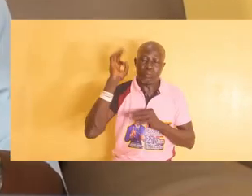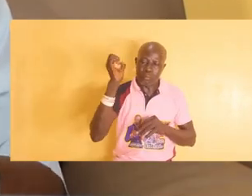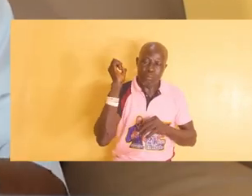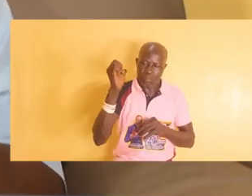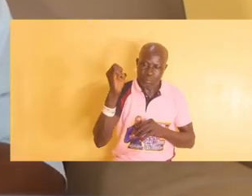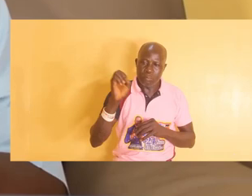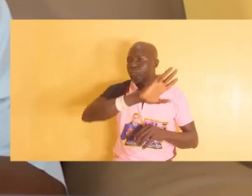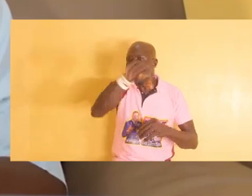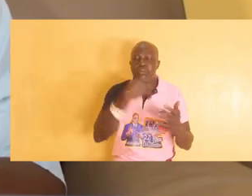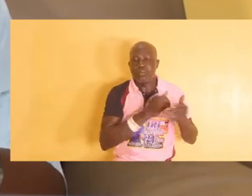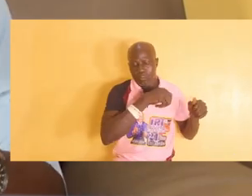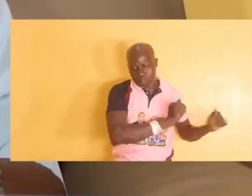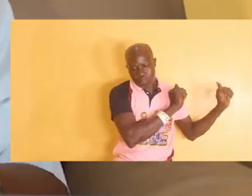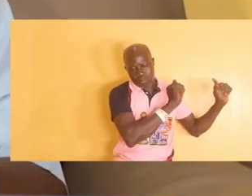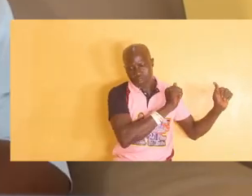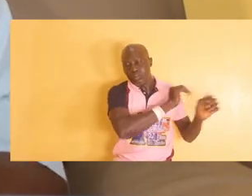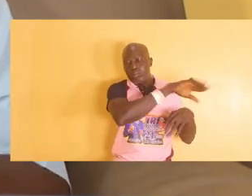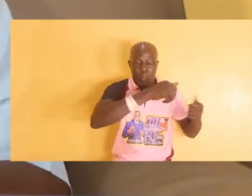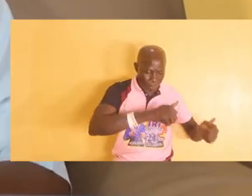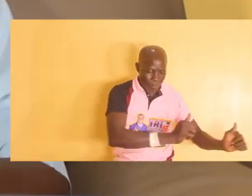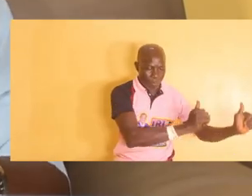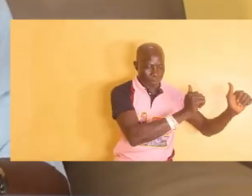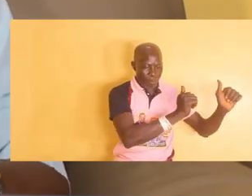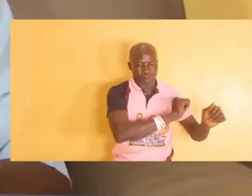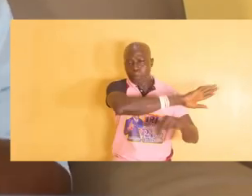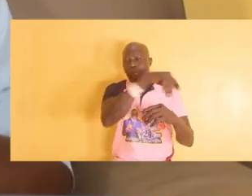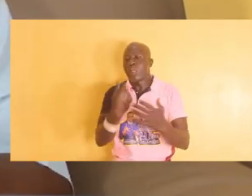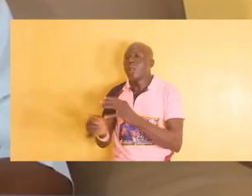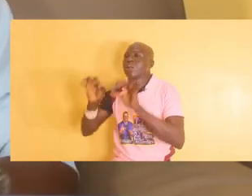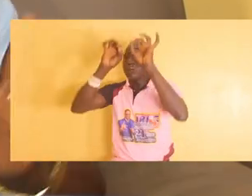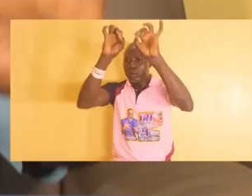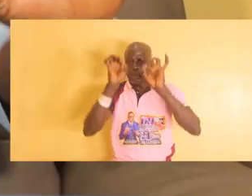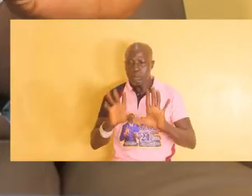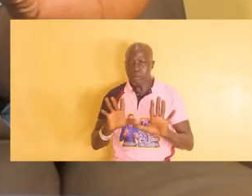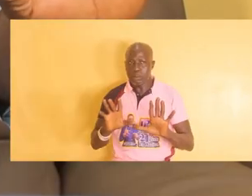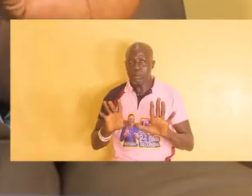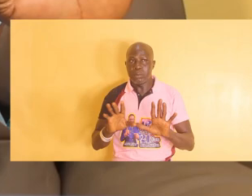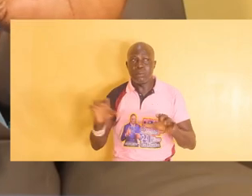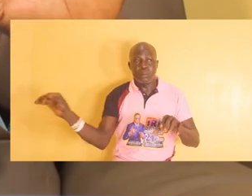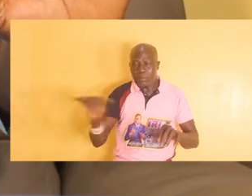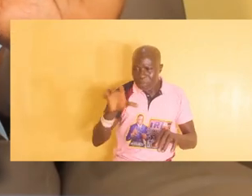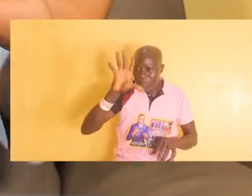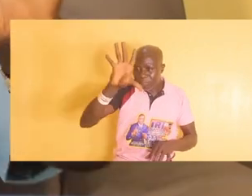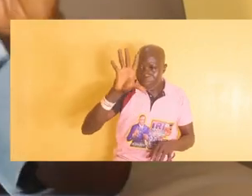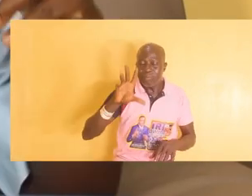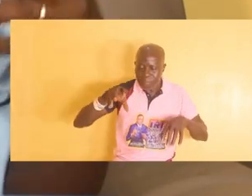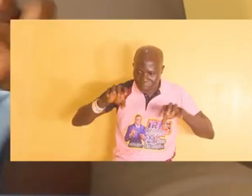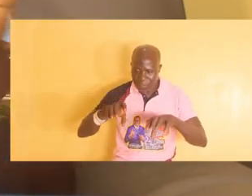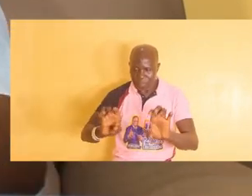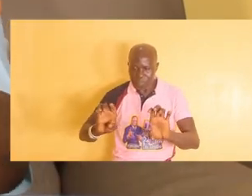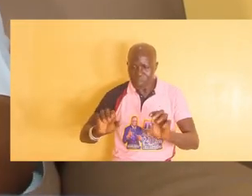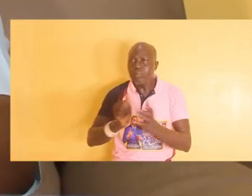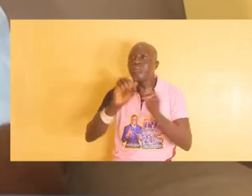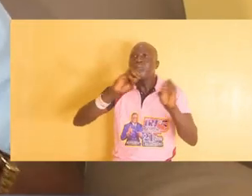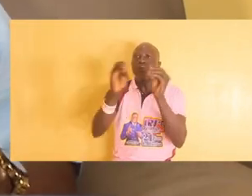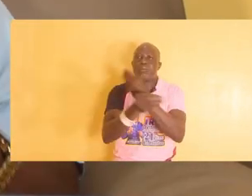evangelist, prophet, apostles, teacher. Class Maui. That class fight. Oh, at the